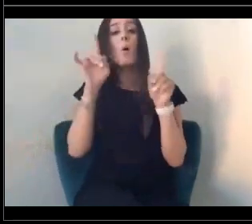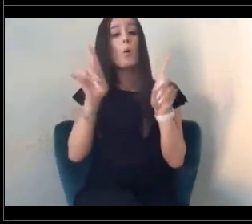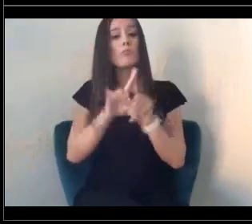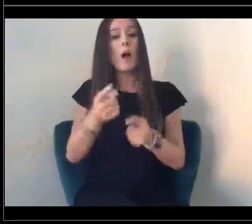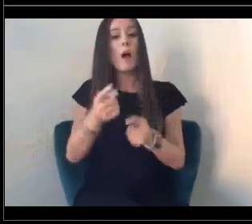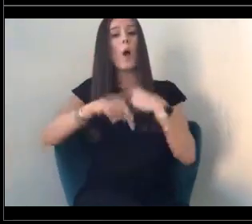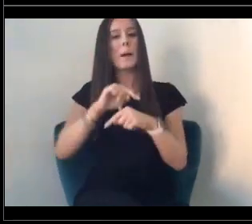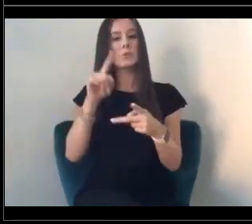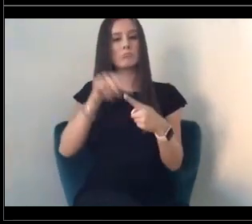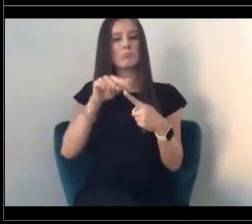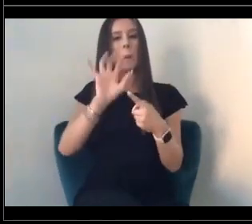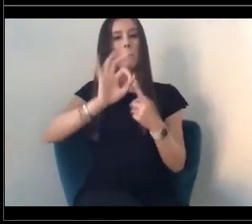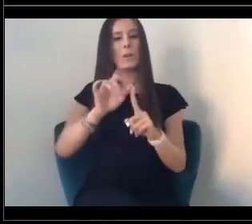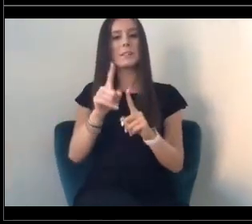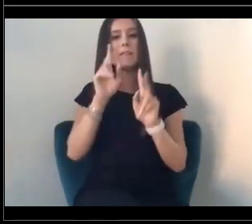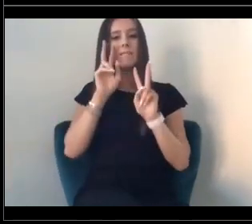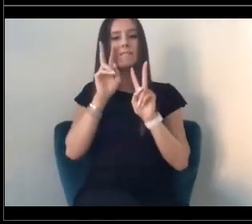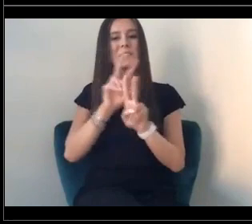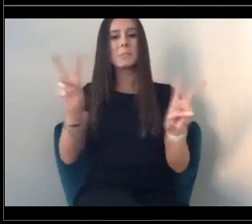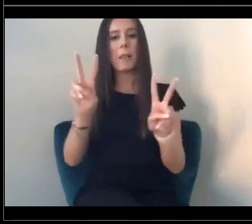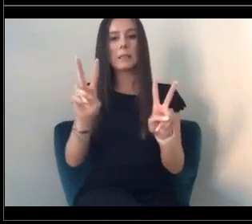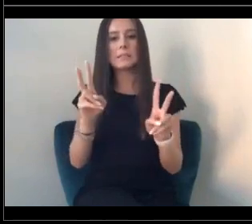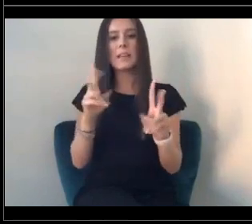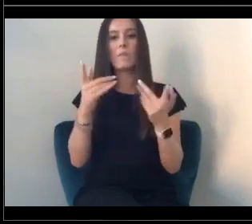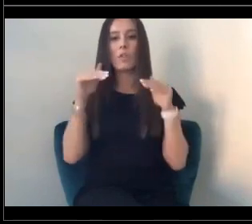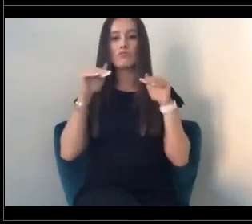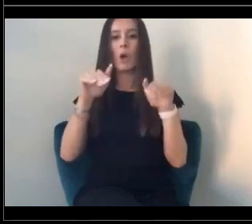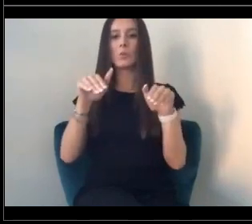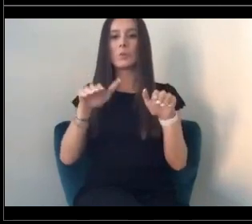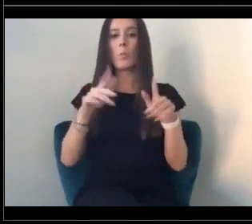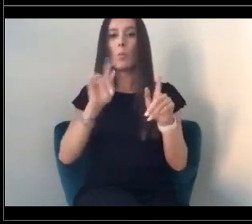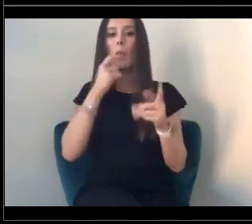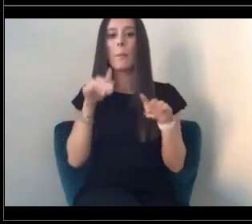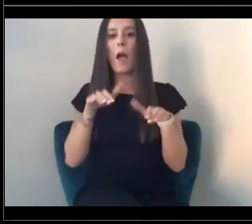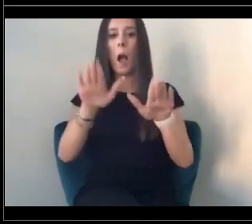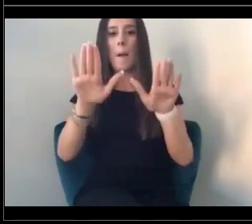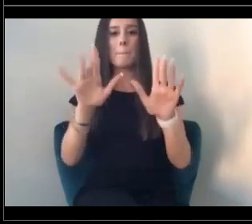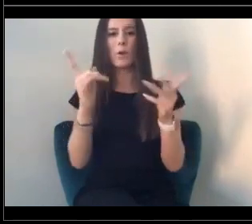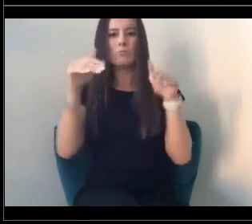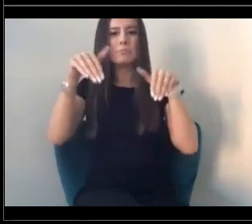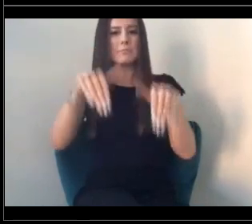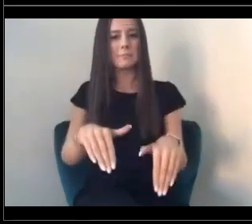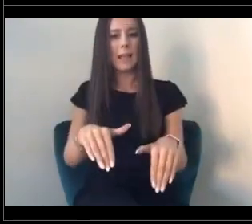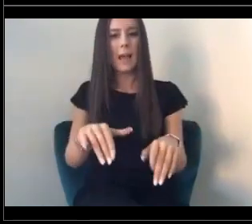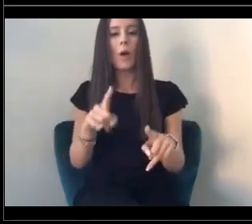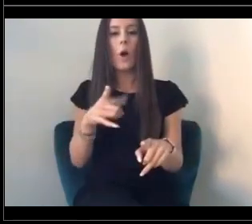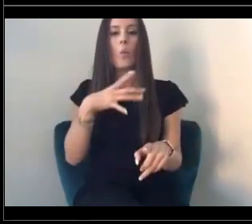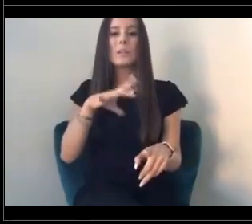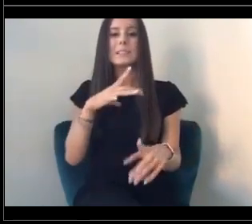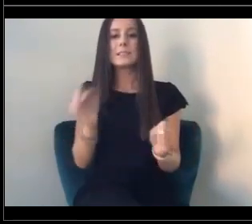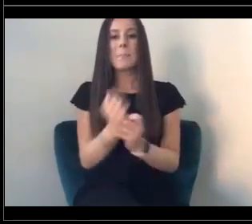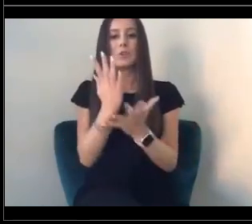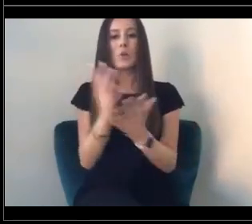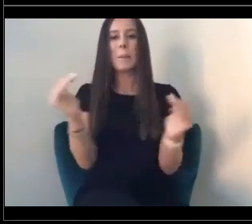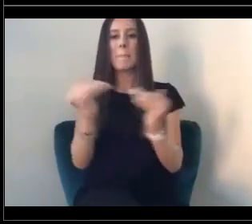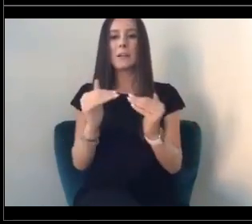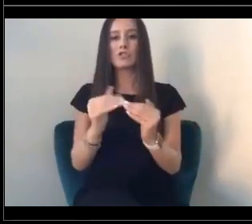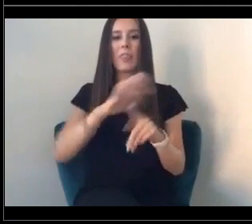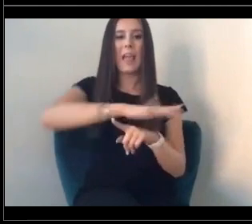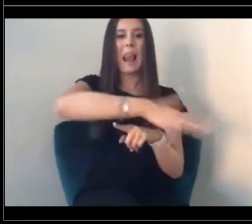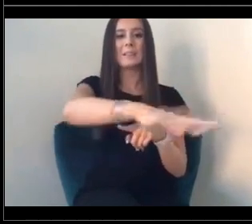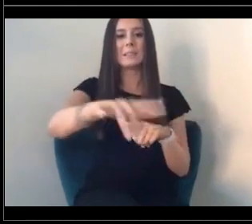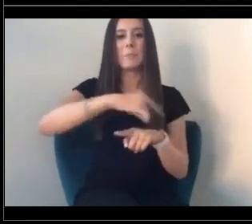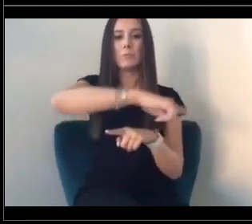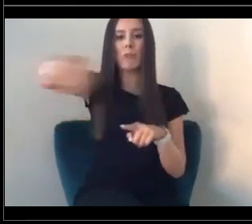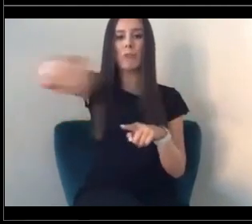and changing the alignment, the problem we've got with it's got to connect with the adjacent alignments, and what we've done is